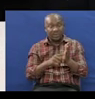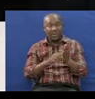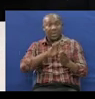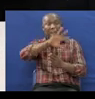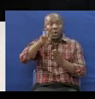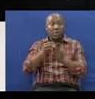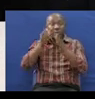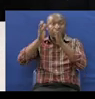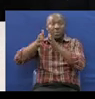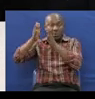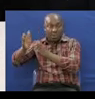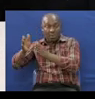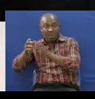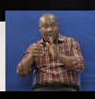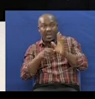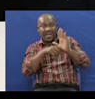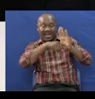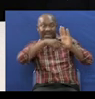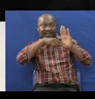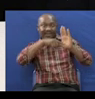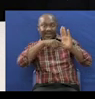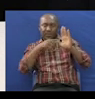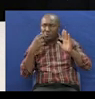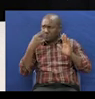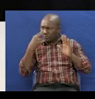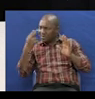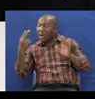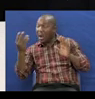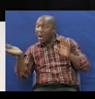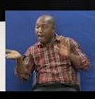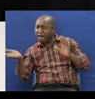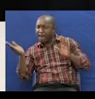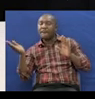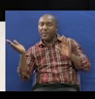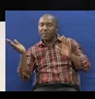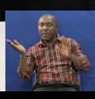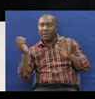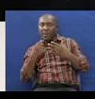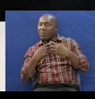side. Or we can say those people in the east of our Earth